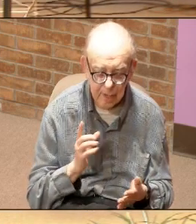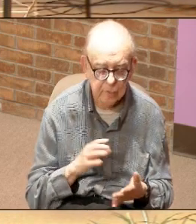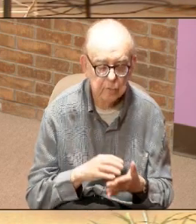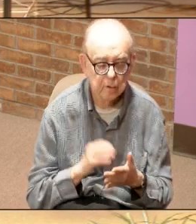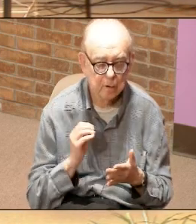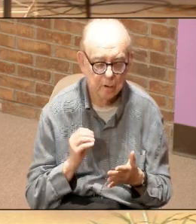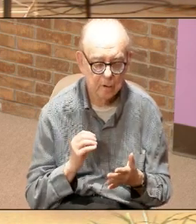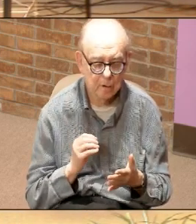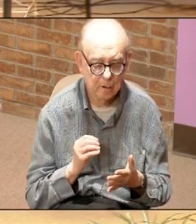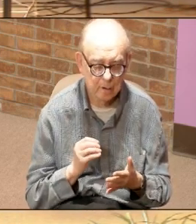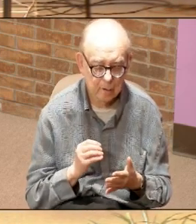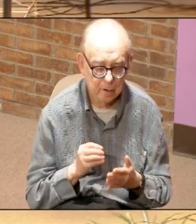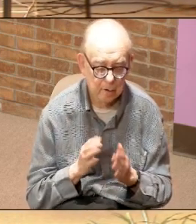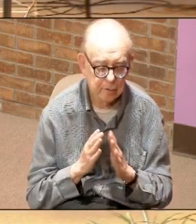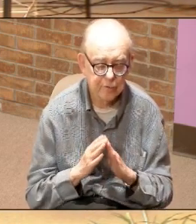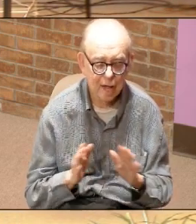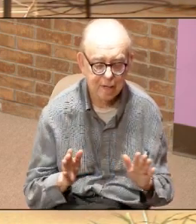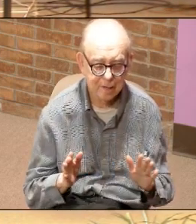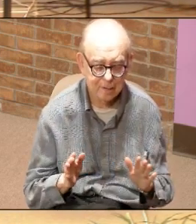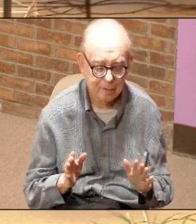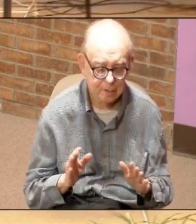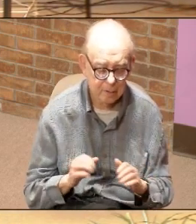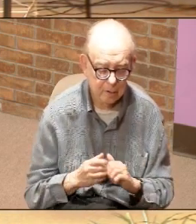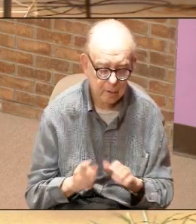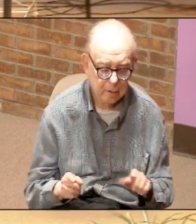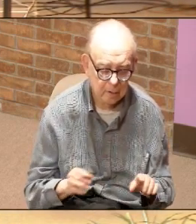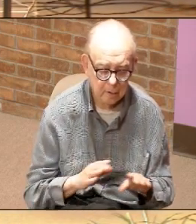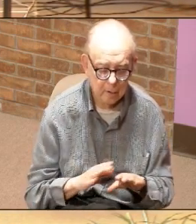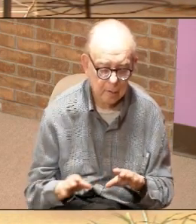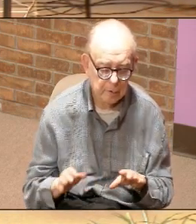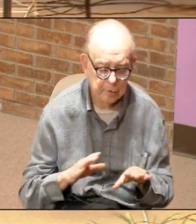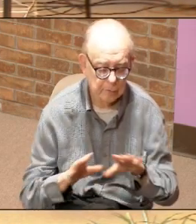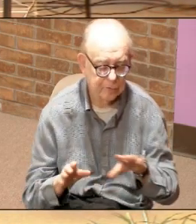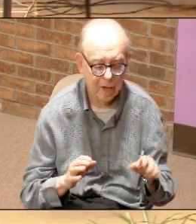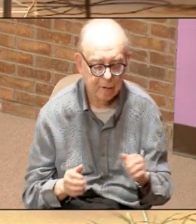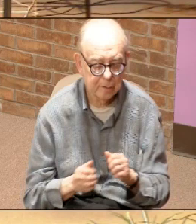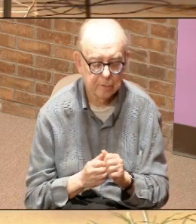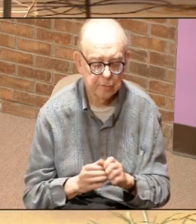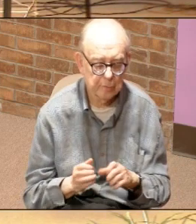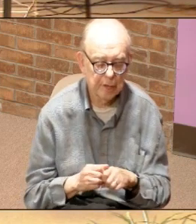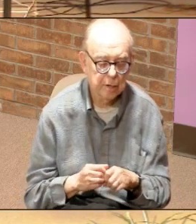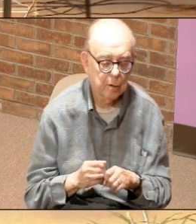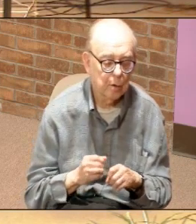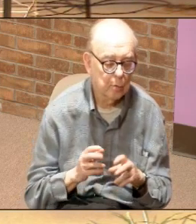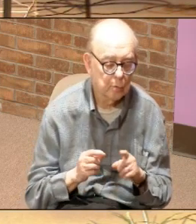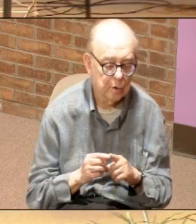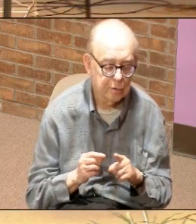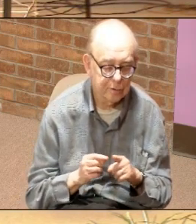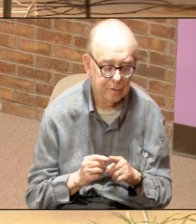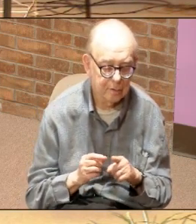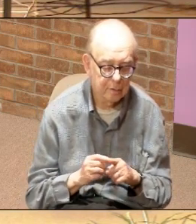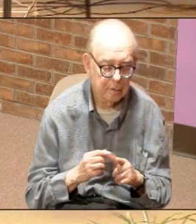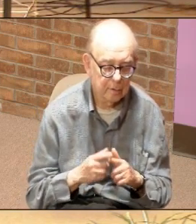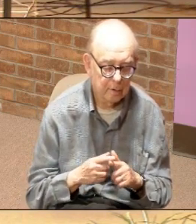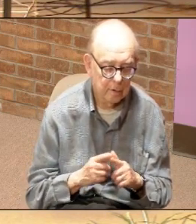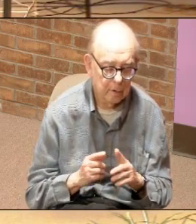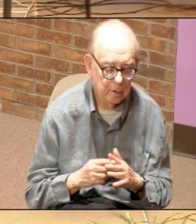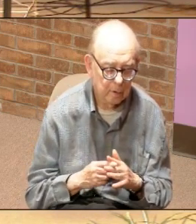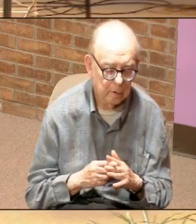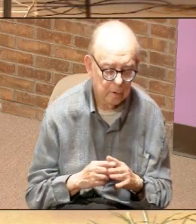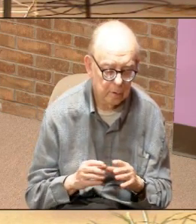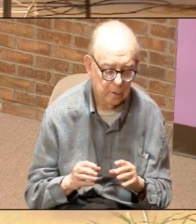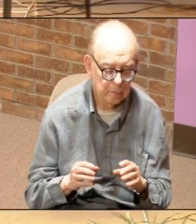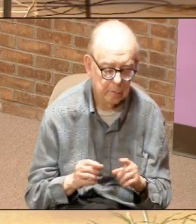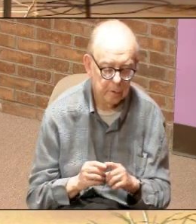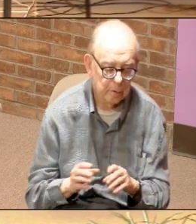learn sounds and how to put those sounds together to make words. And then they started putting those